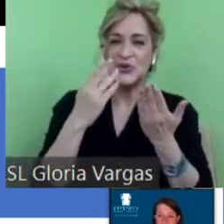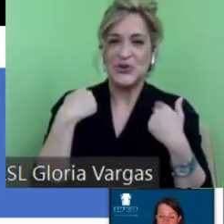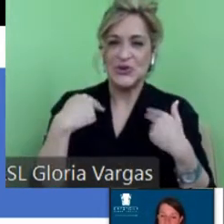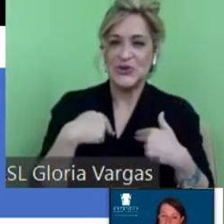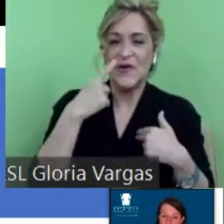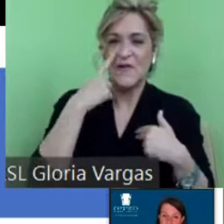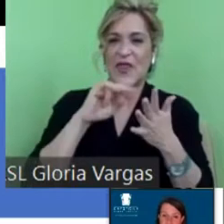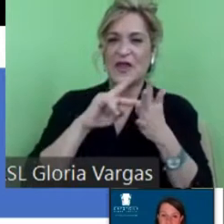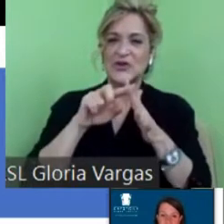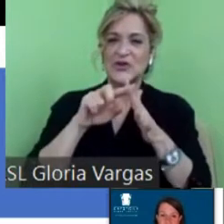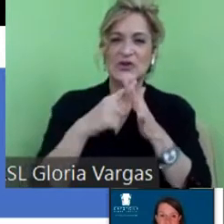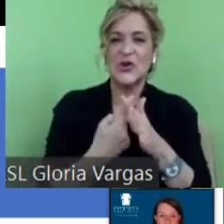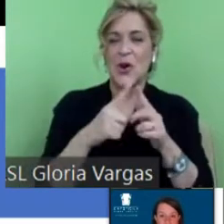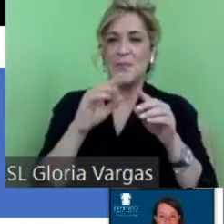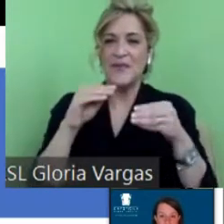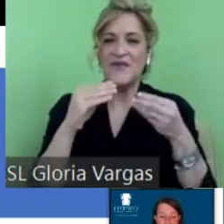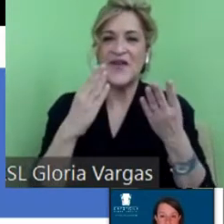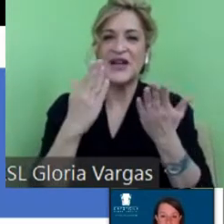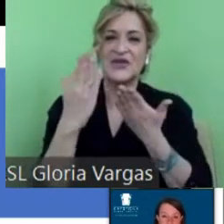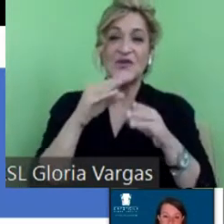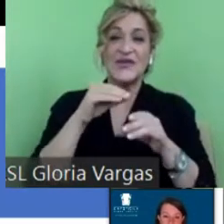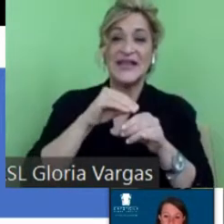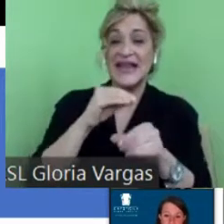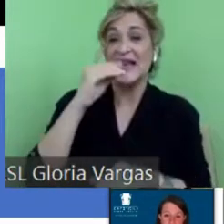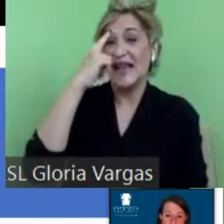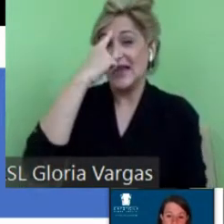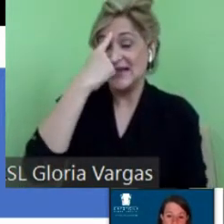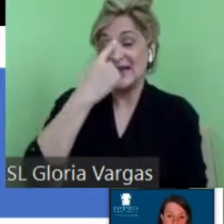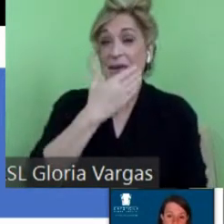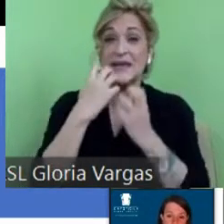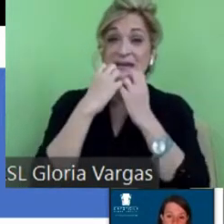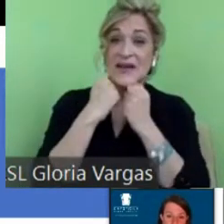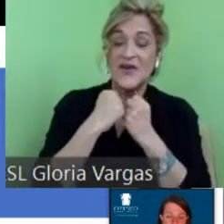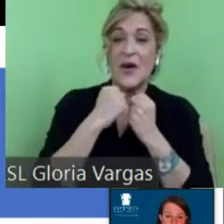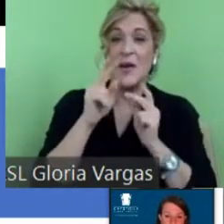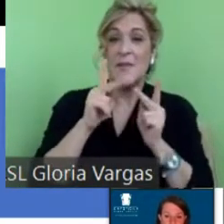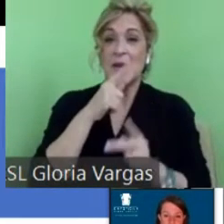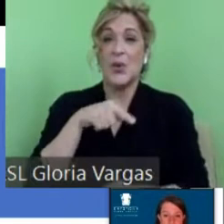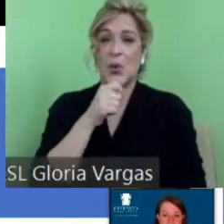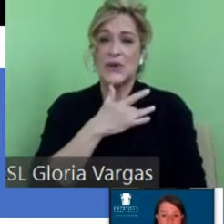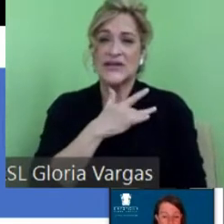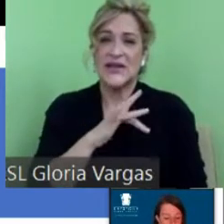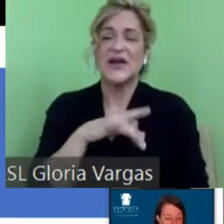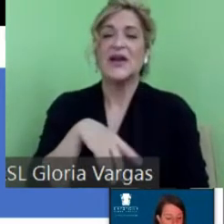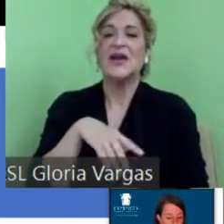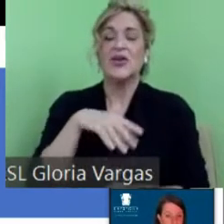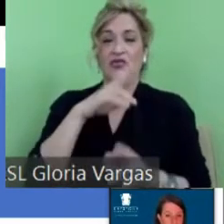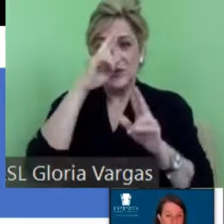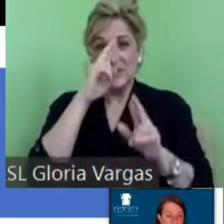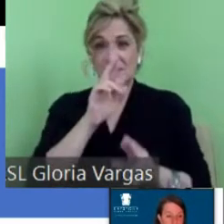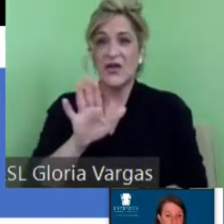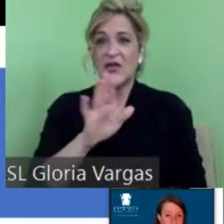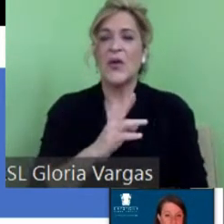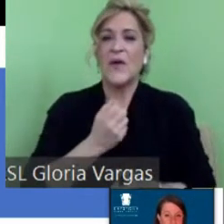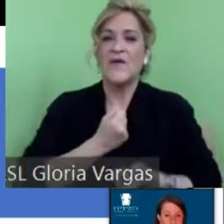for developing a service system in India that better safeguards vulnerable people, respects the voices and perspectives of